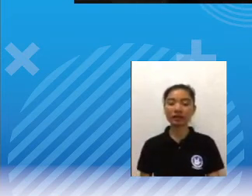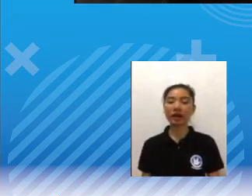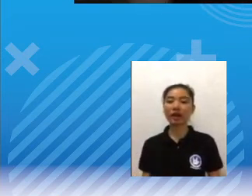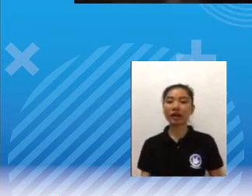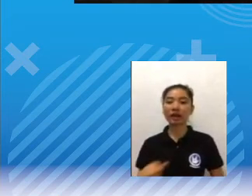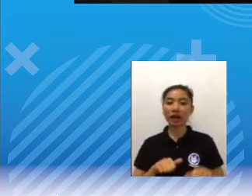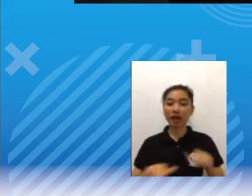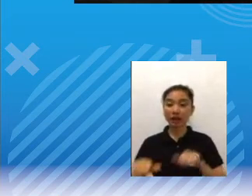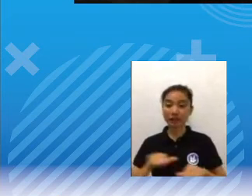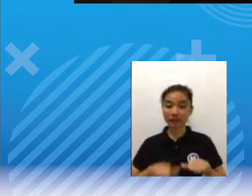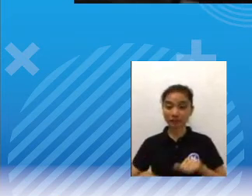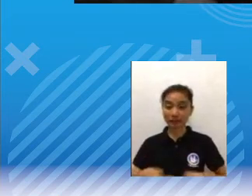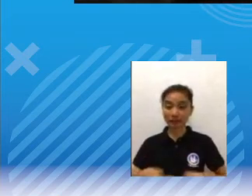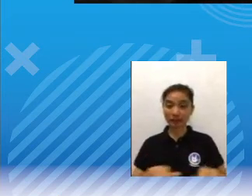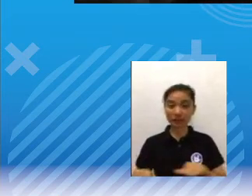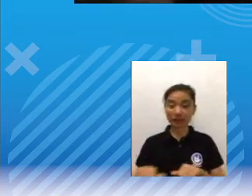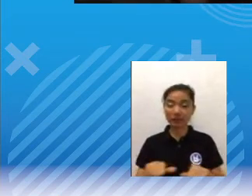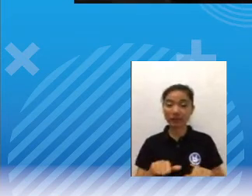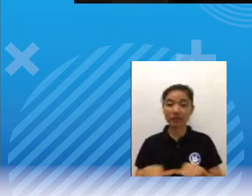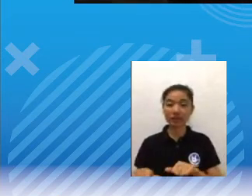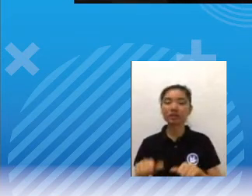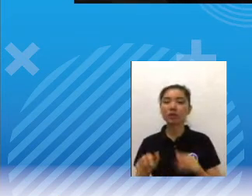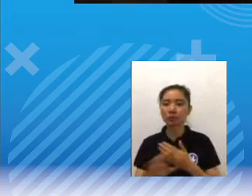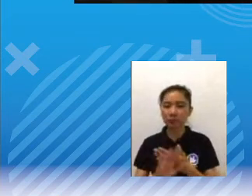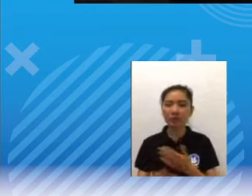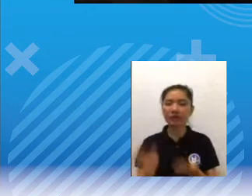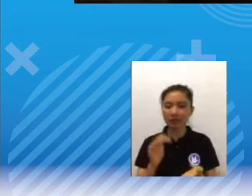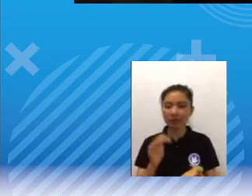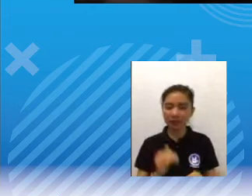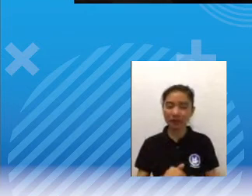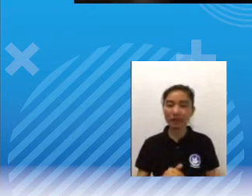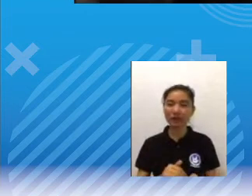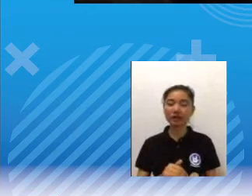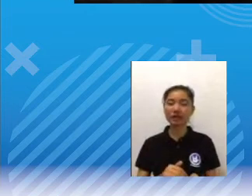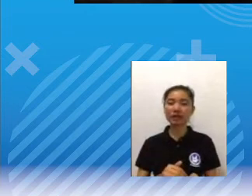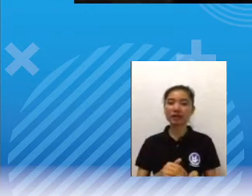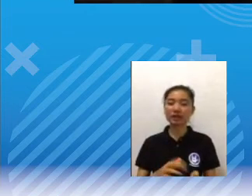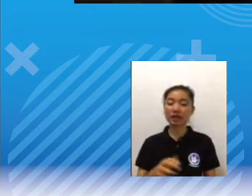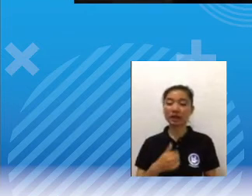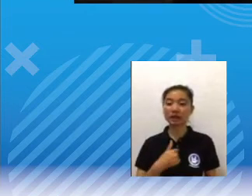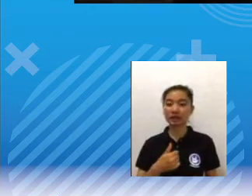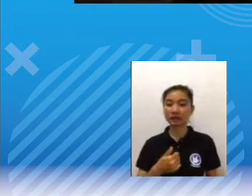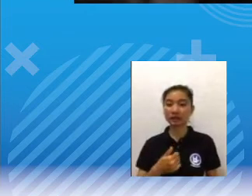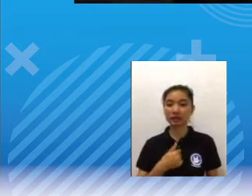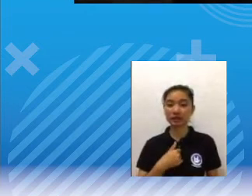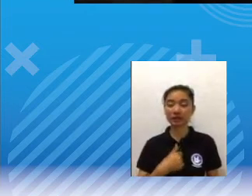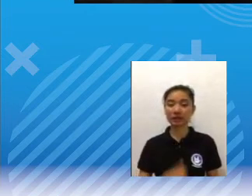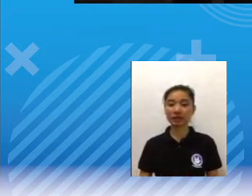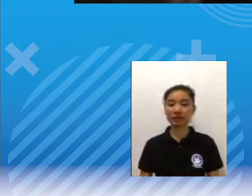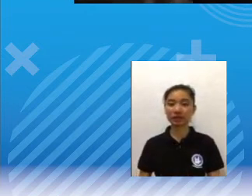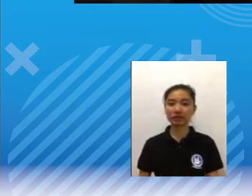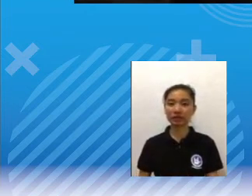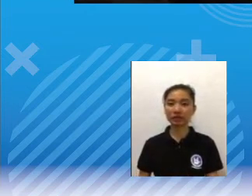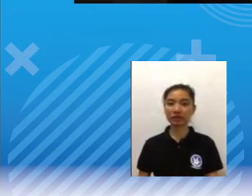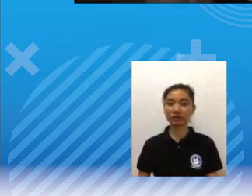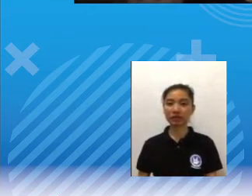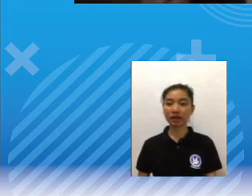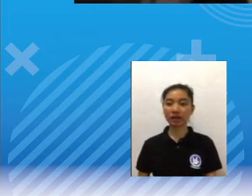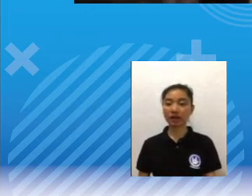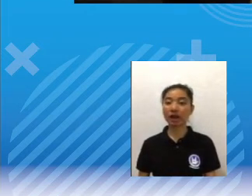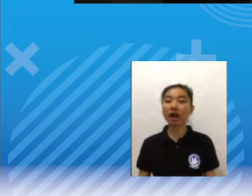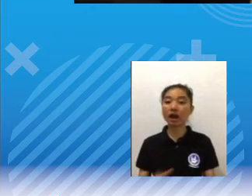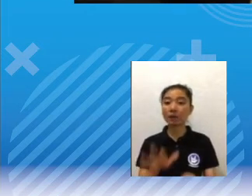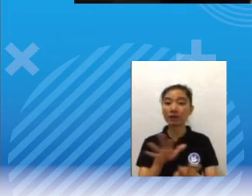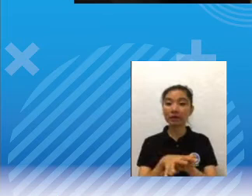activities to restore ourselves, to shut down early, kakabit siya sa ating ability to perform and to